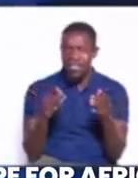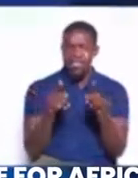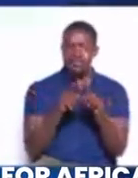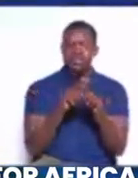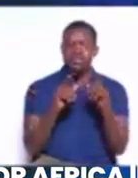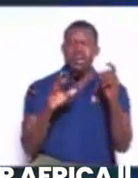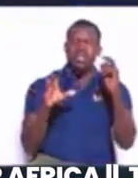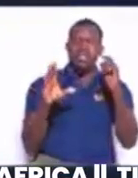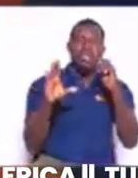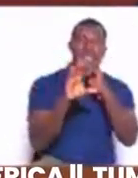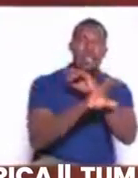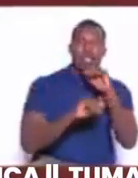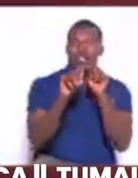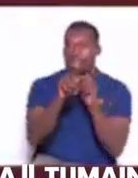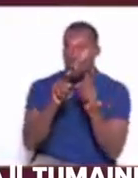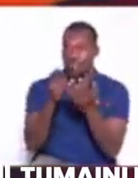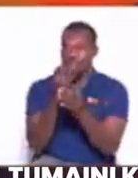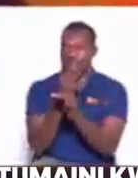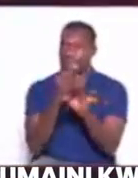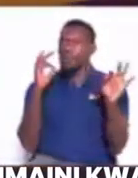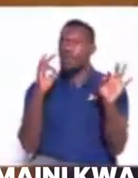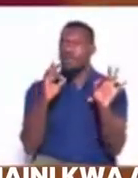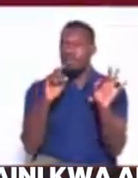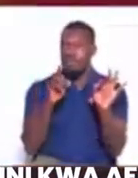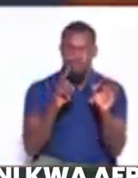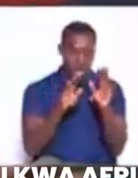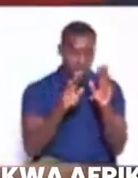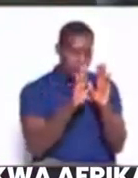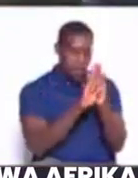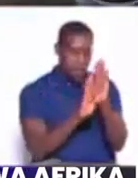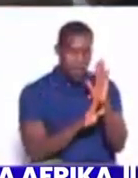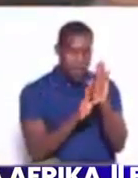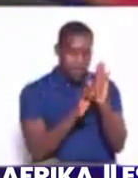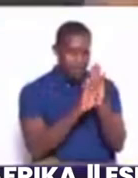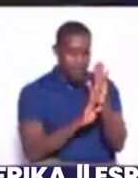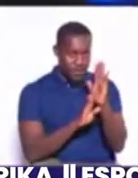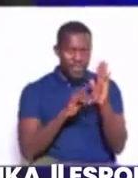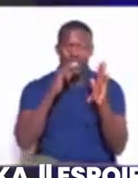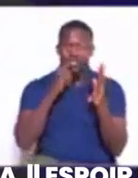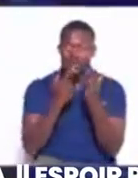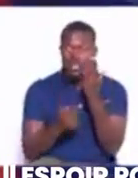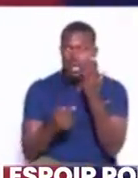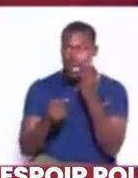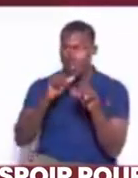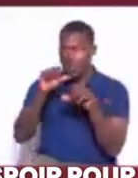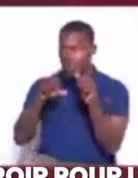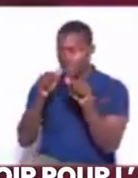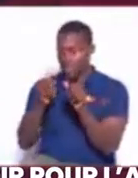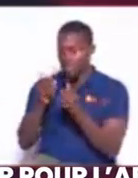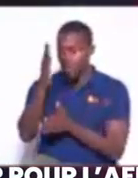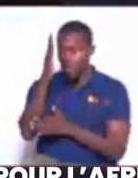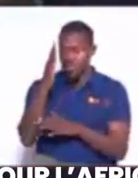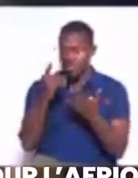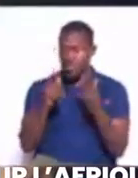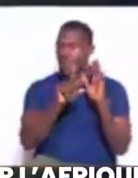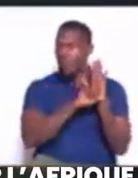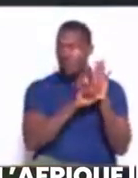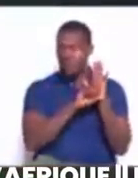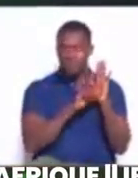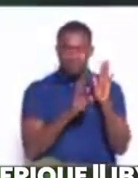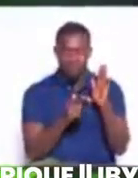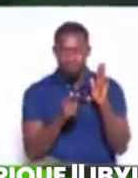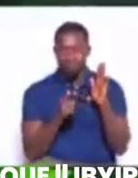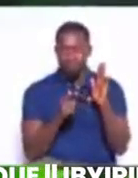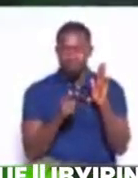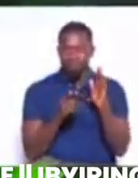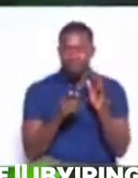freedom. What does the Bible call God's law? Help me tonight. What does the Bible call God's law? The law of